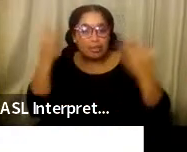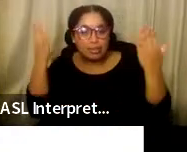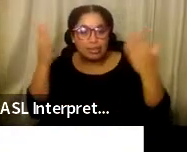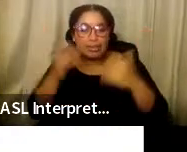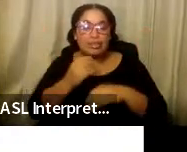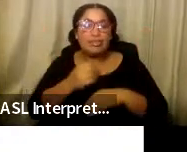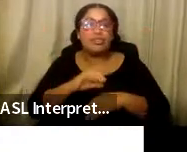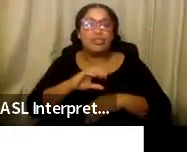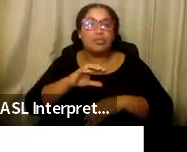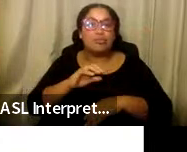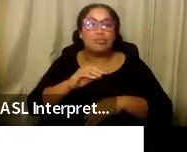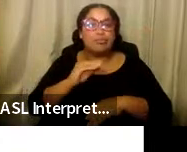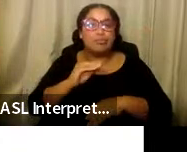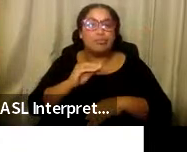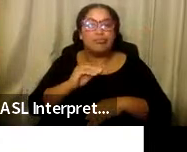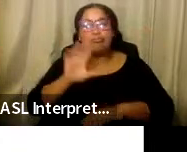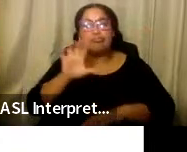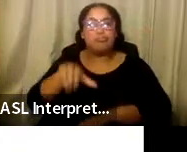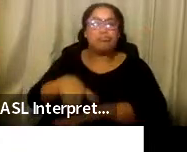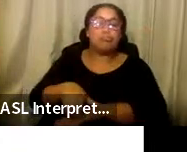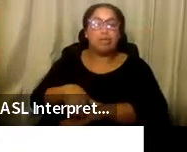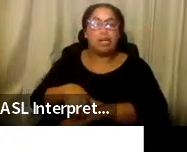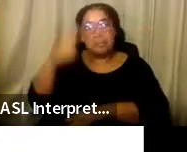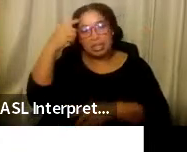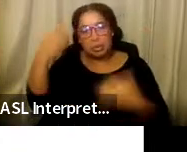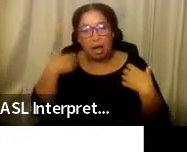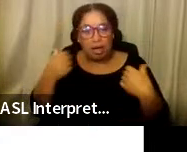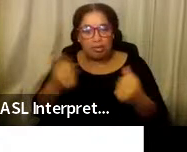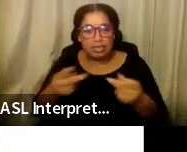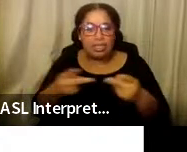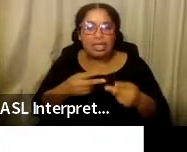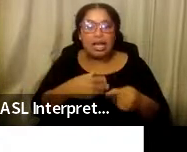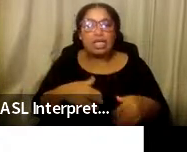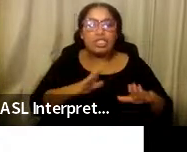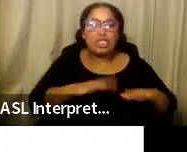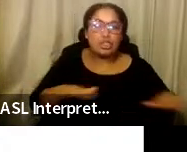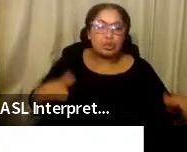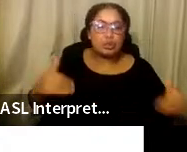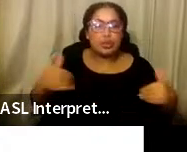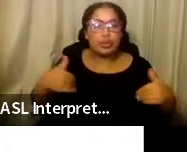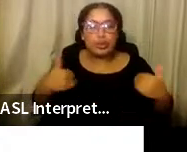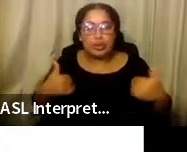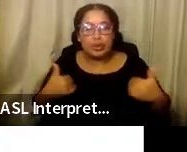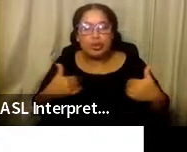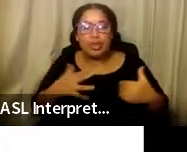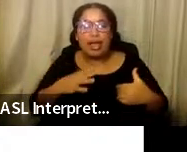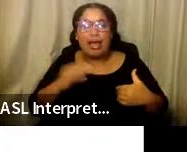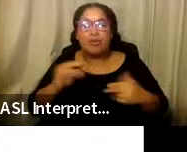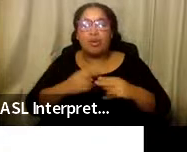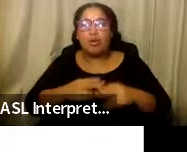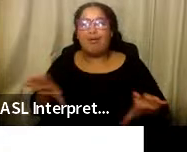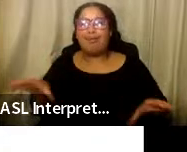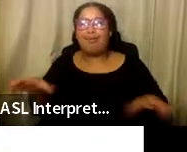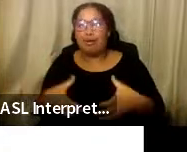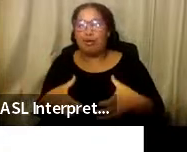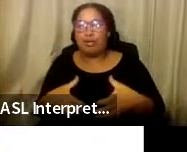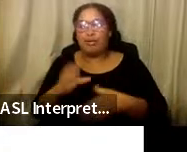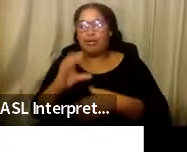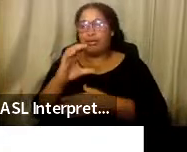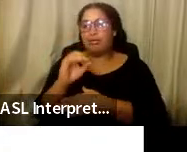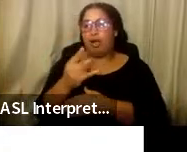shelters and mental health facilities, as well as children, youth, and congregate settings, and